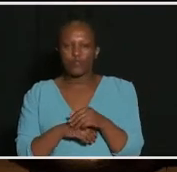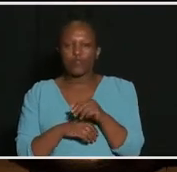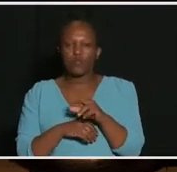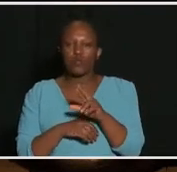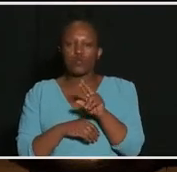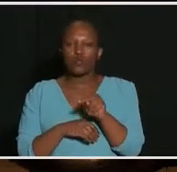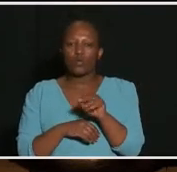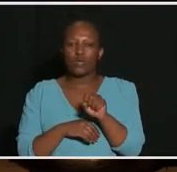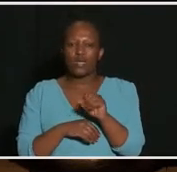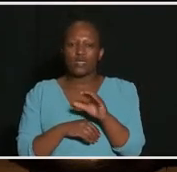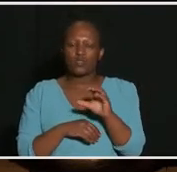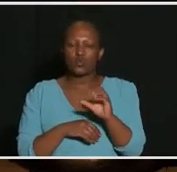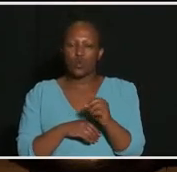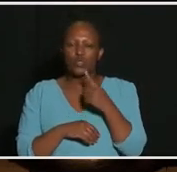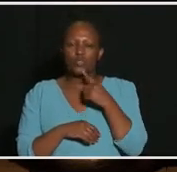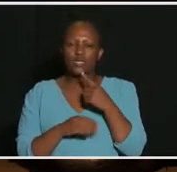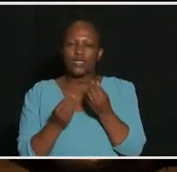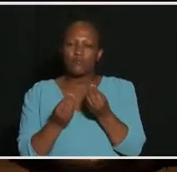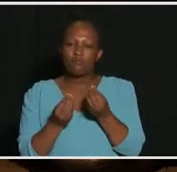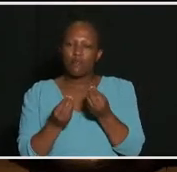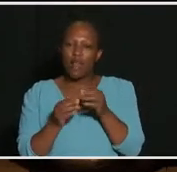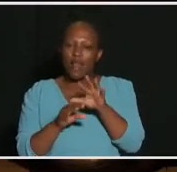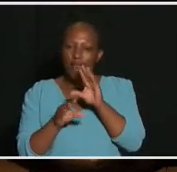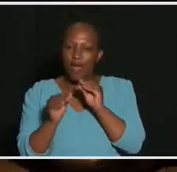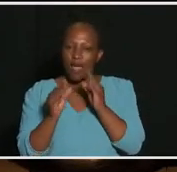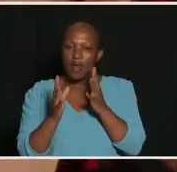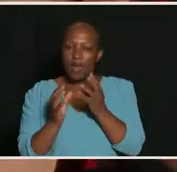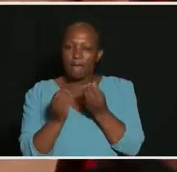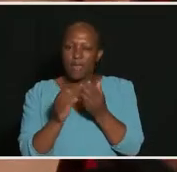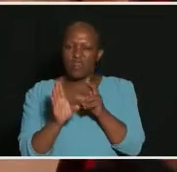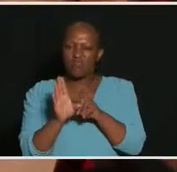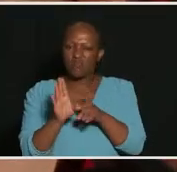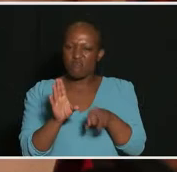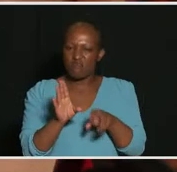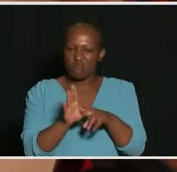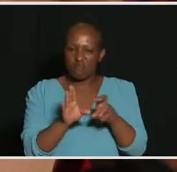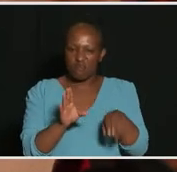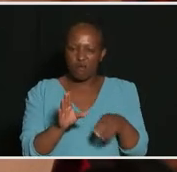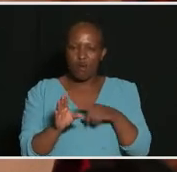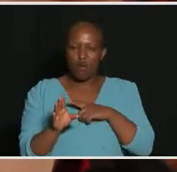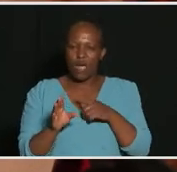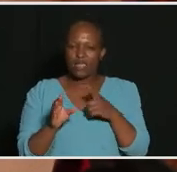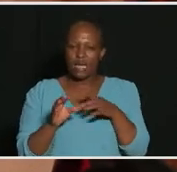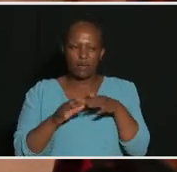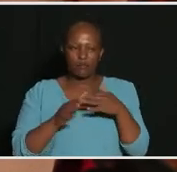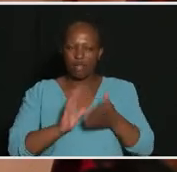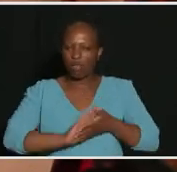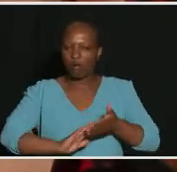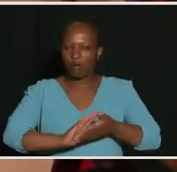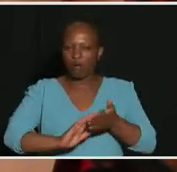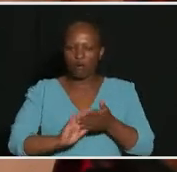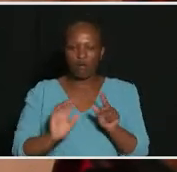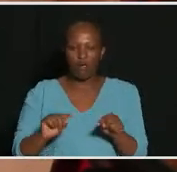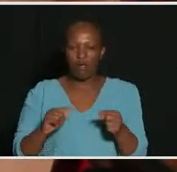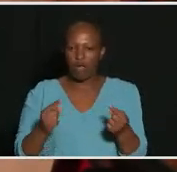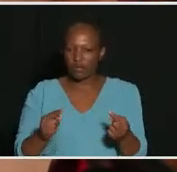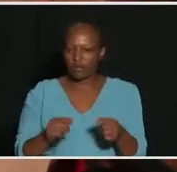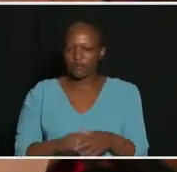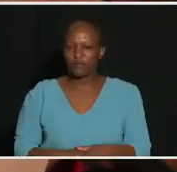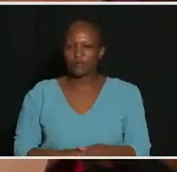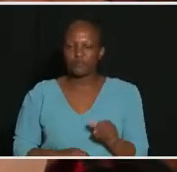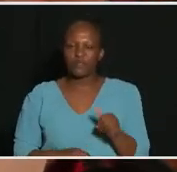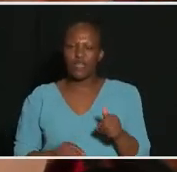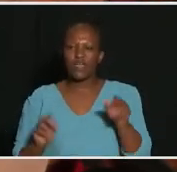says that dropouts are as a result of multiple issues mainly not coping with the lessons other issues include